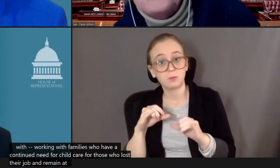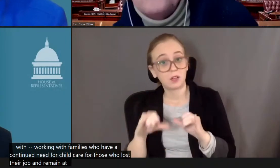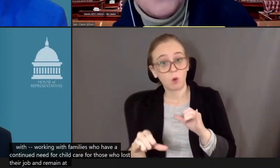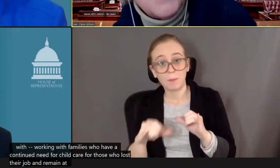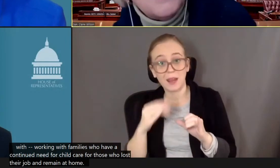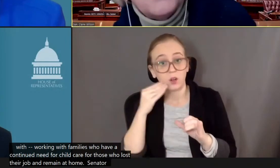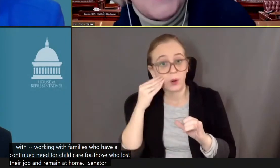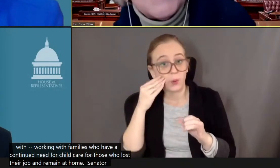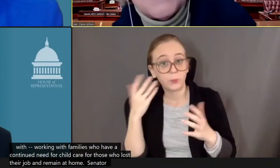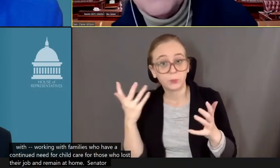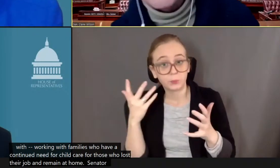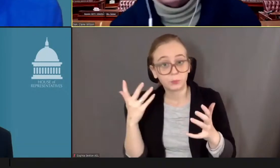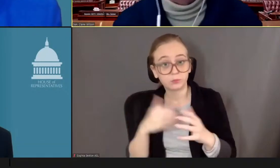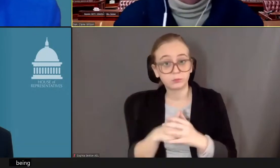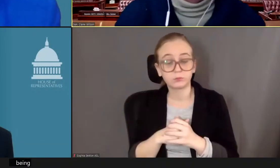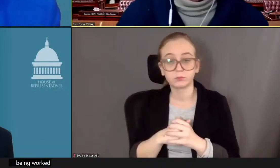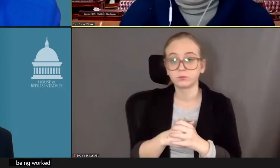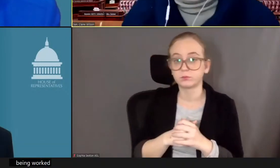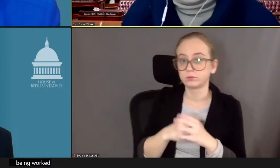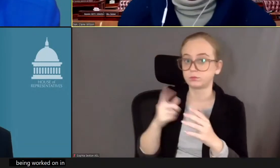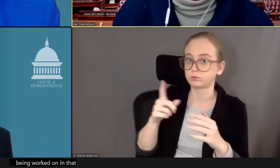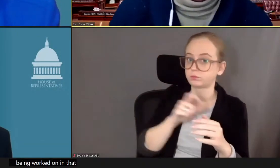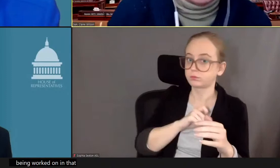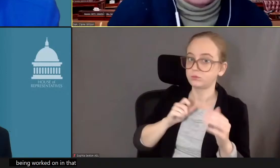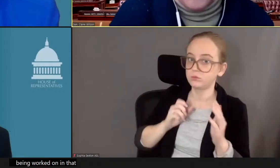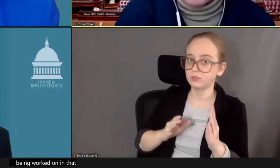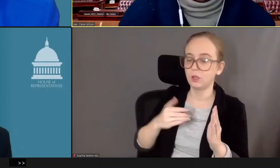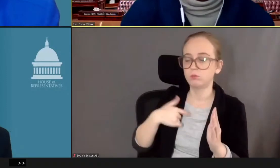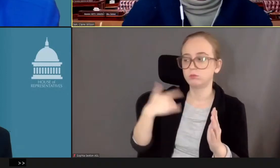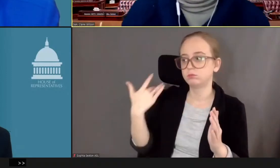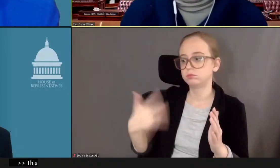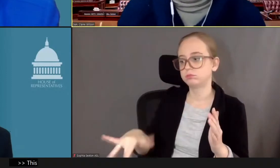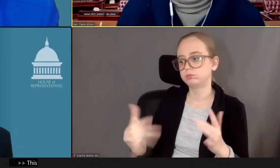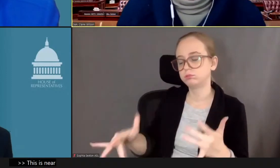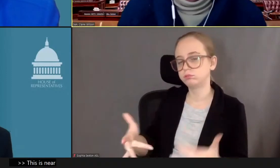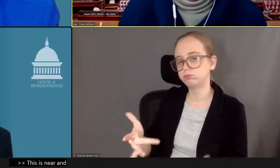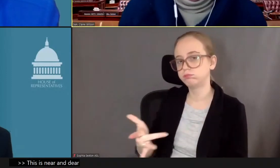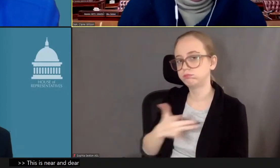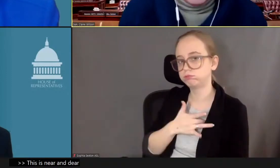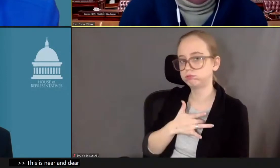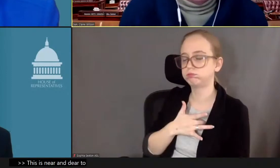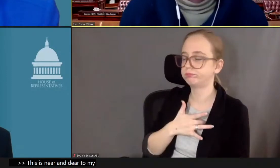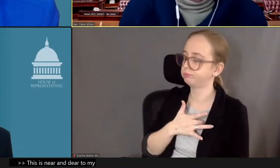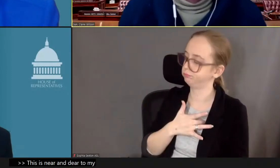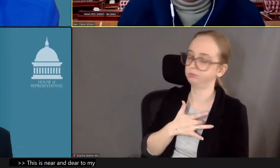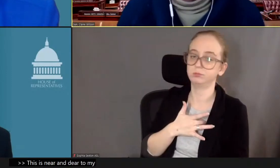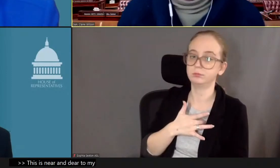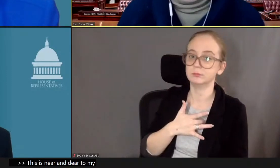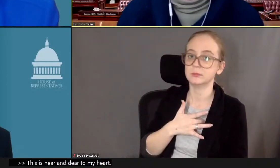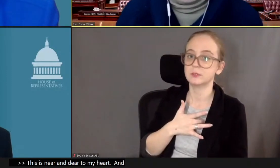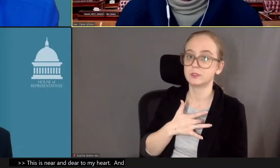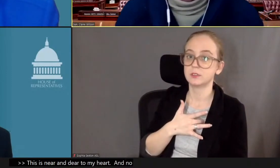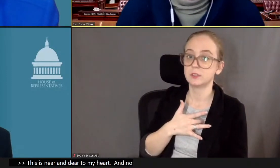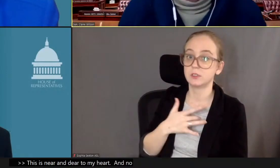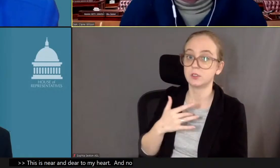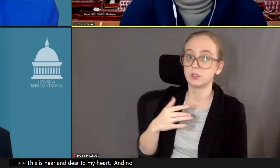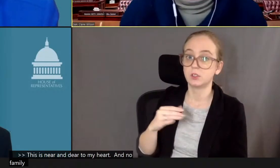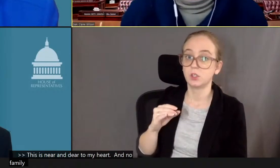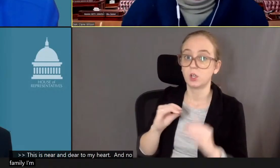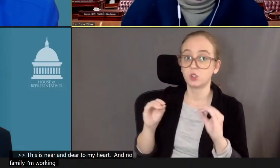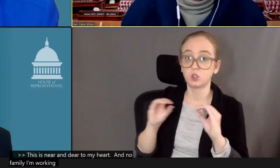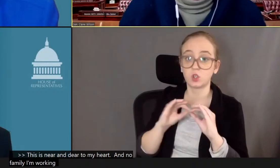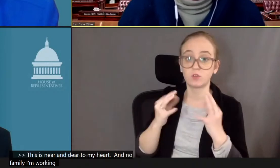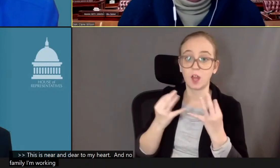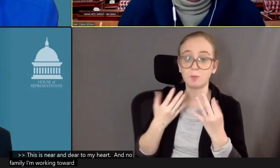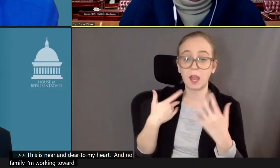area? Wow, this is near and dear to my heart. And no, family, I'm working toward universal